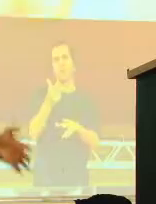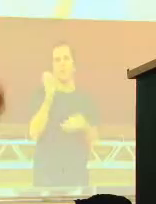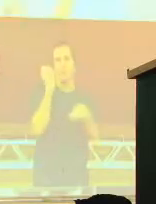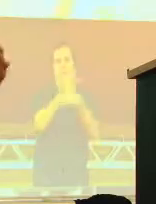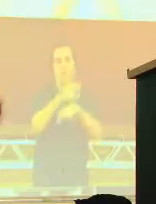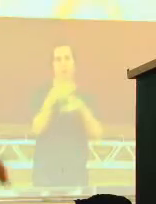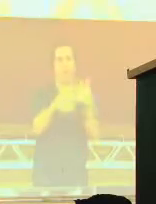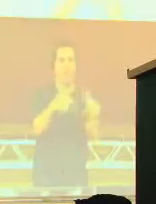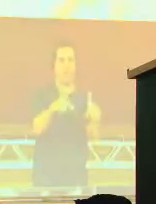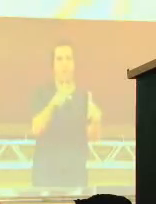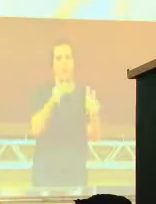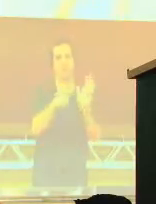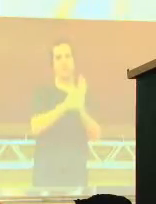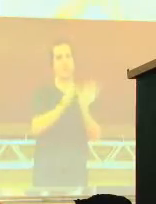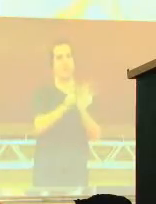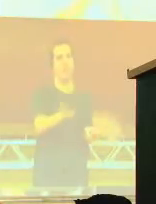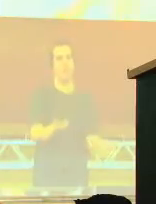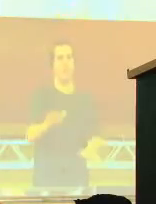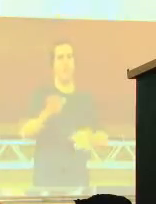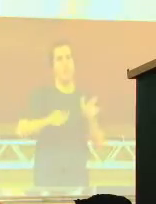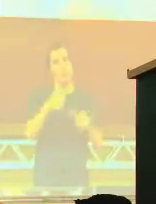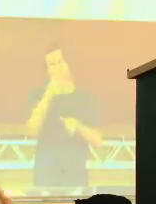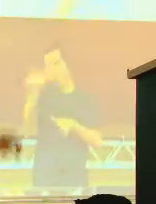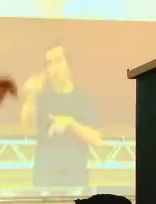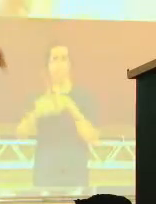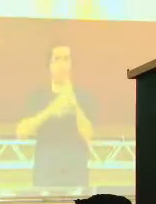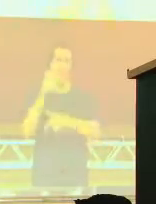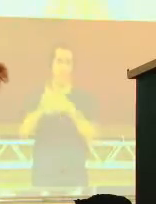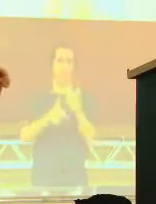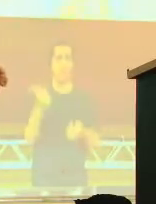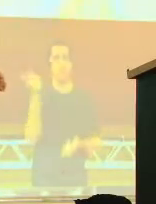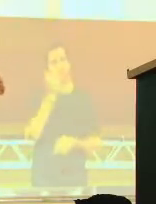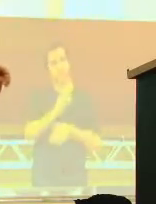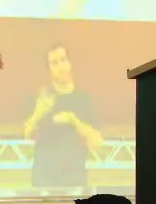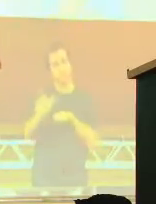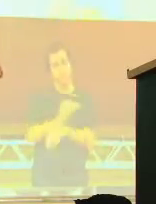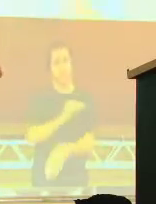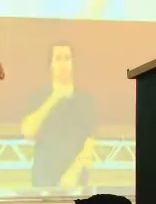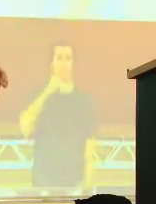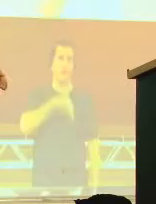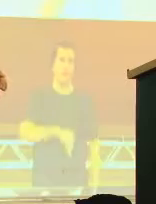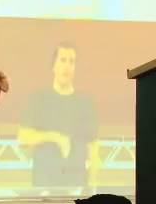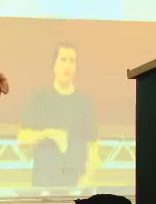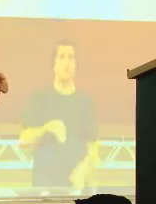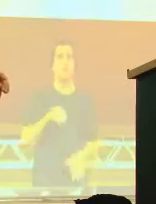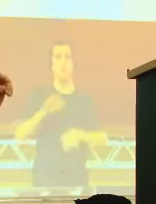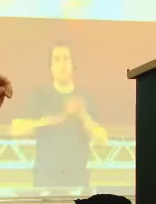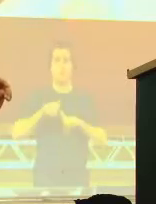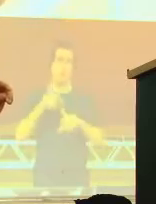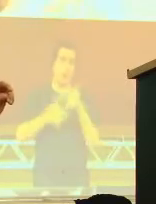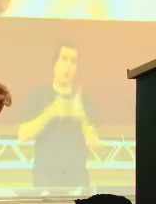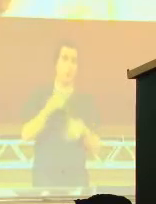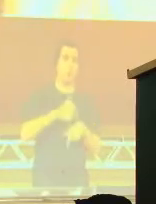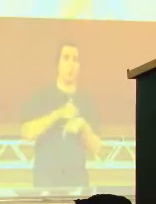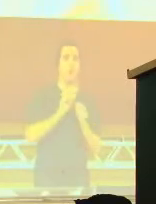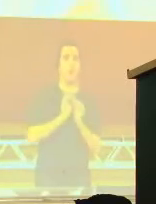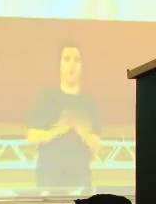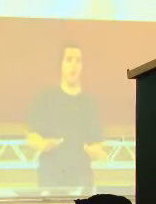and work on free software in your spare time. Now that's not a danger, but it's a possible inconvenience,